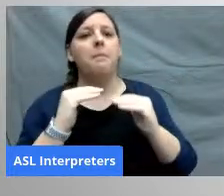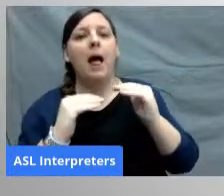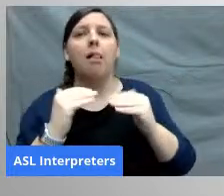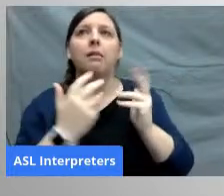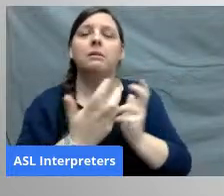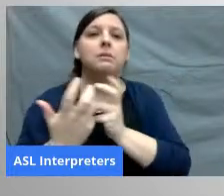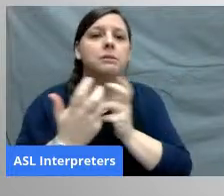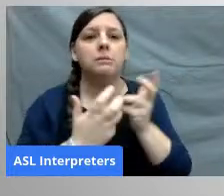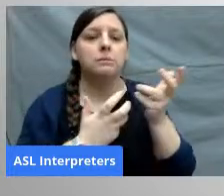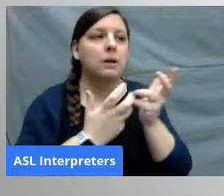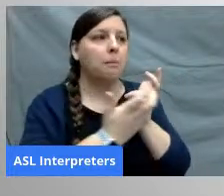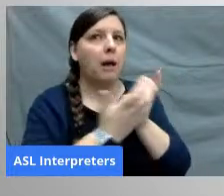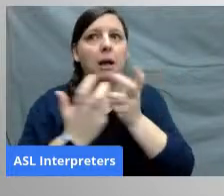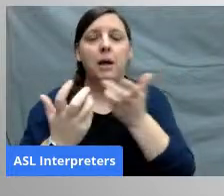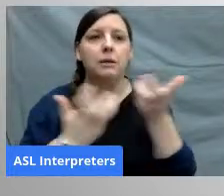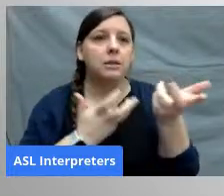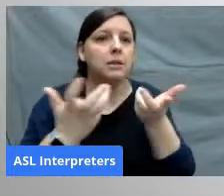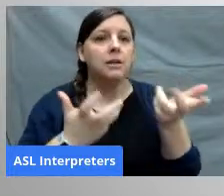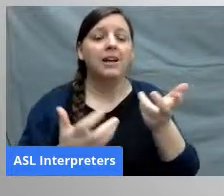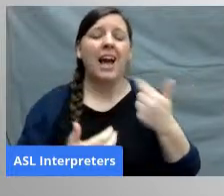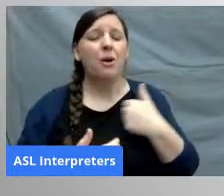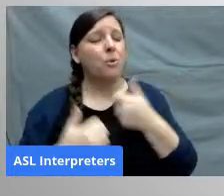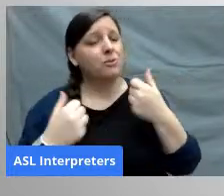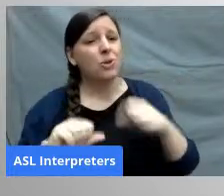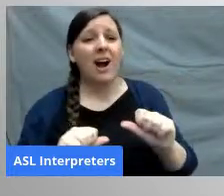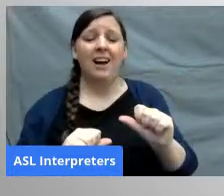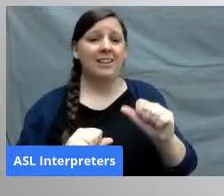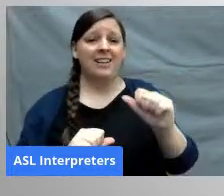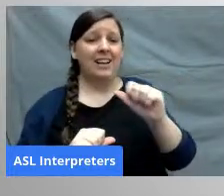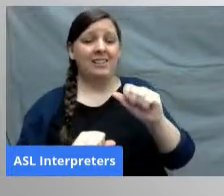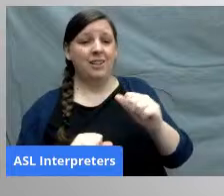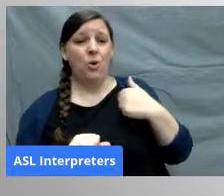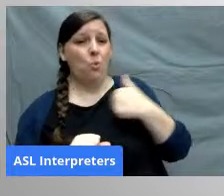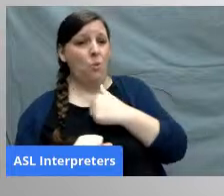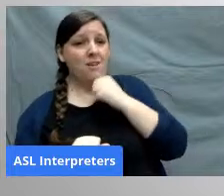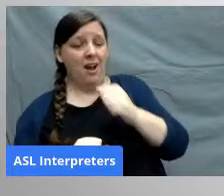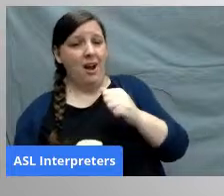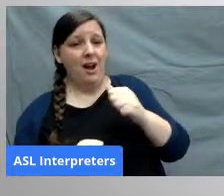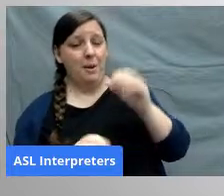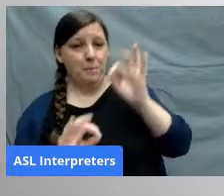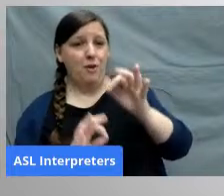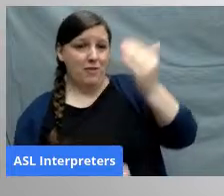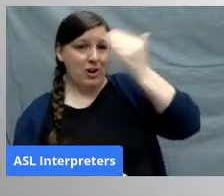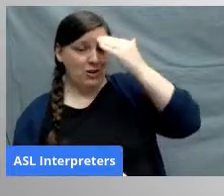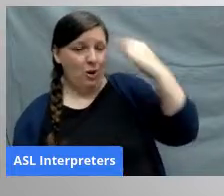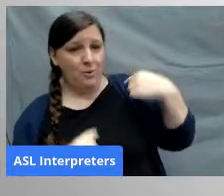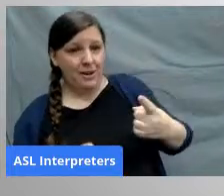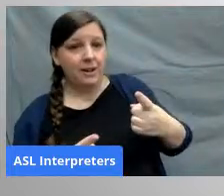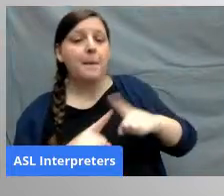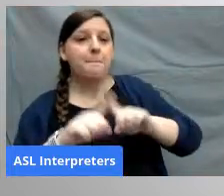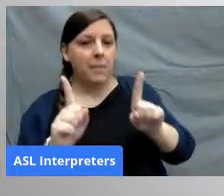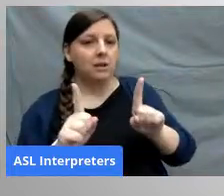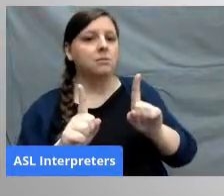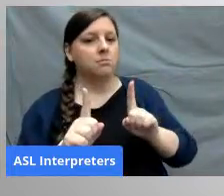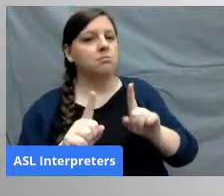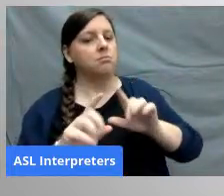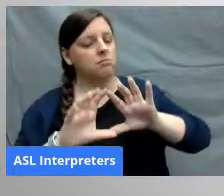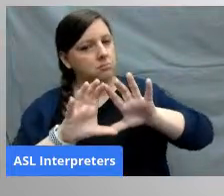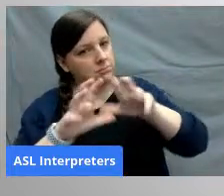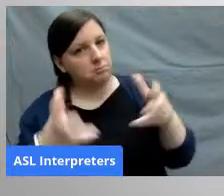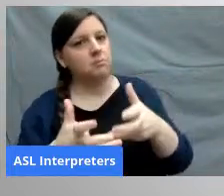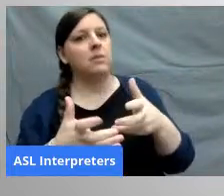if we haven't been perfect, but I think as a school district, we have been